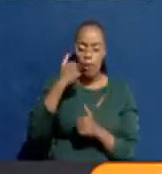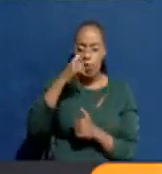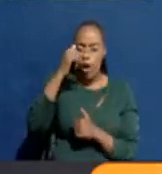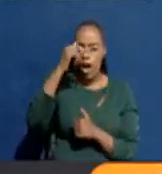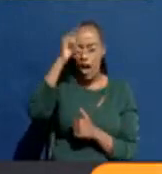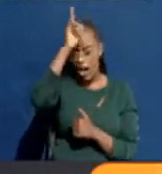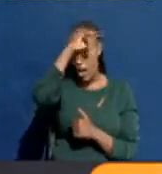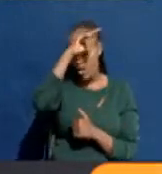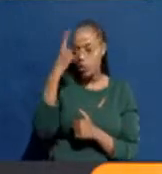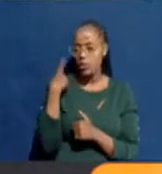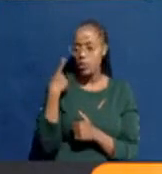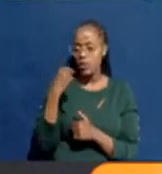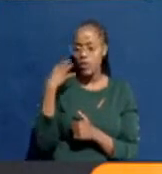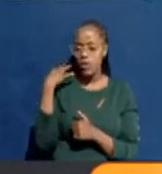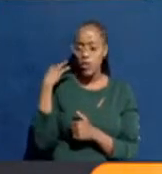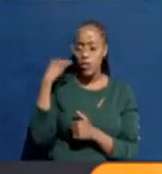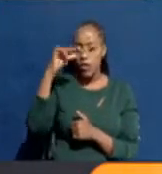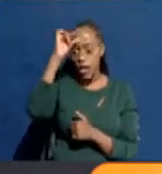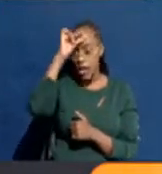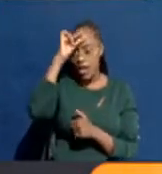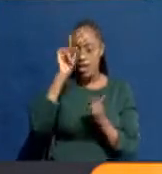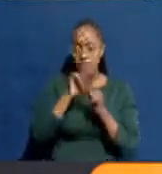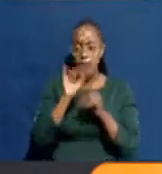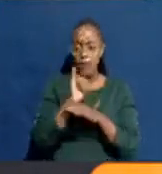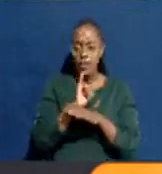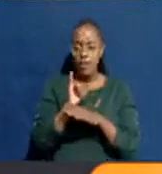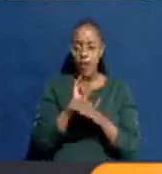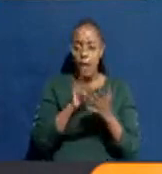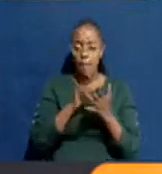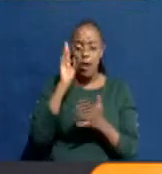to volunteer in government as interns, and they'll